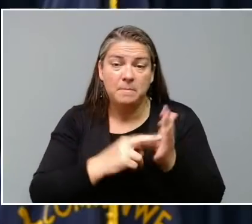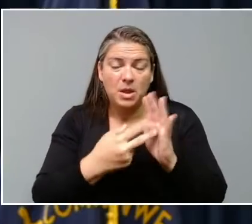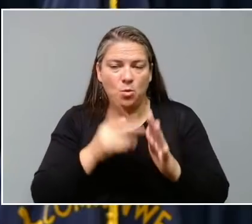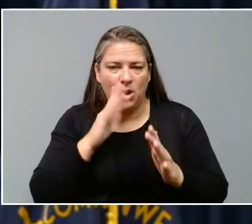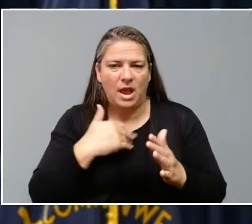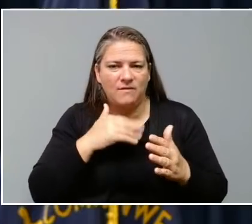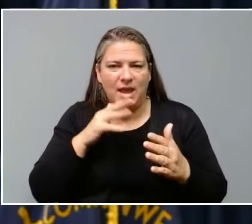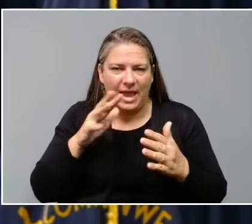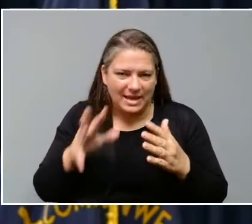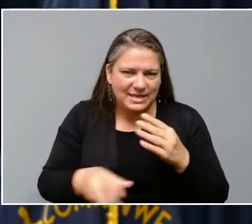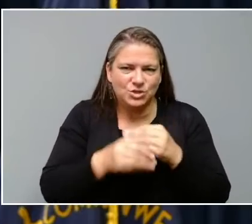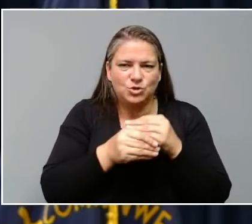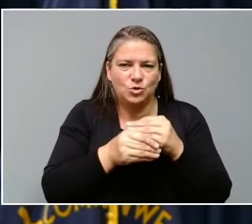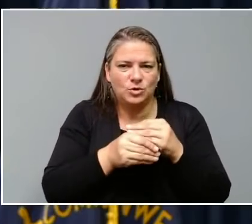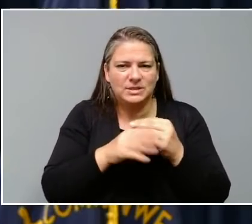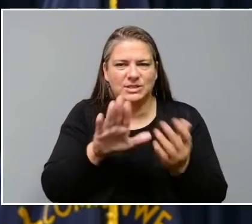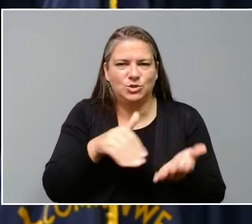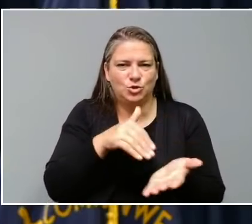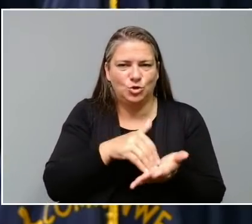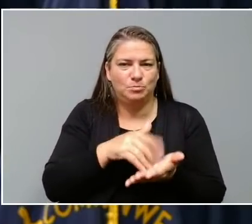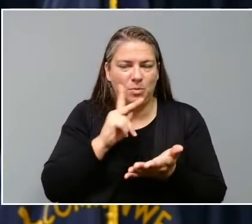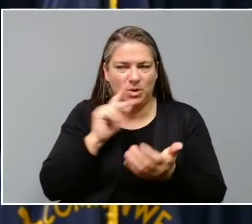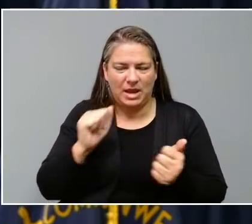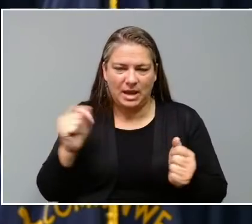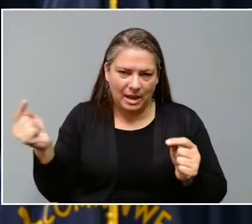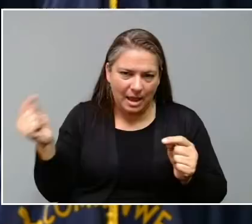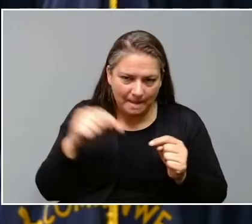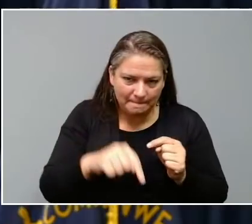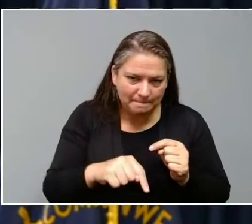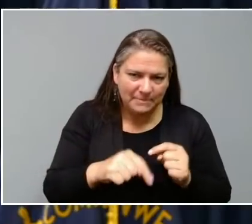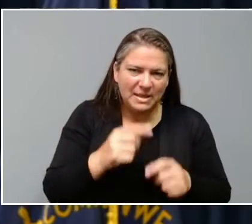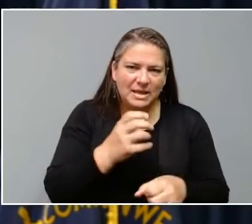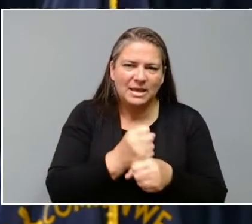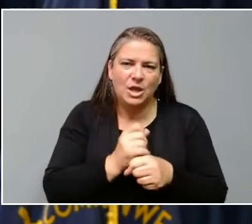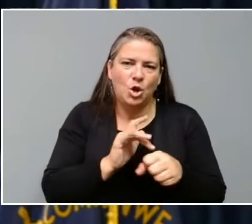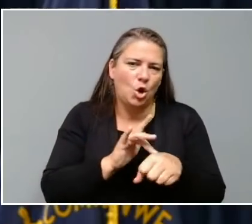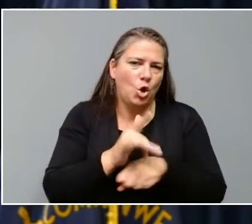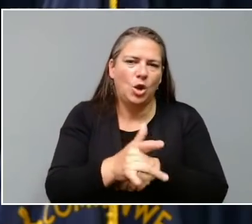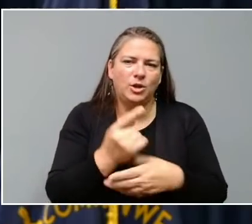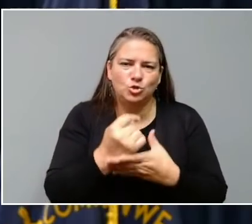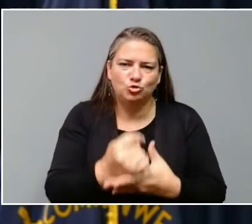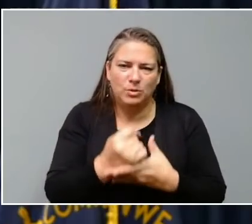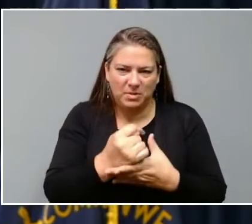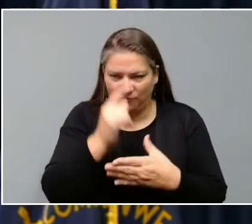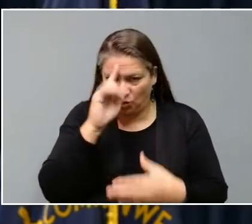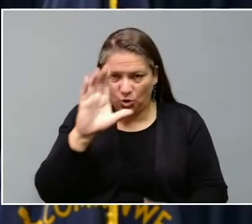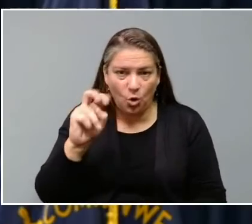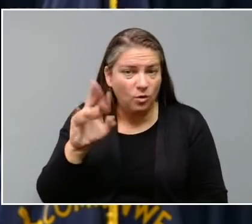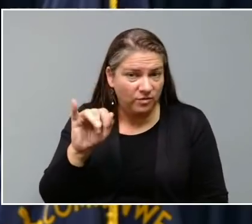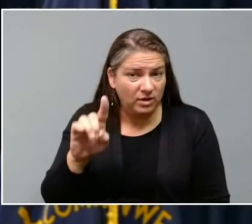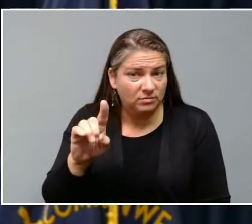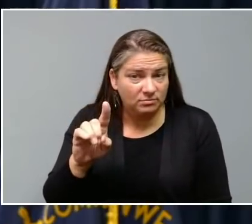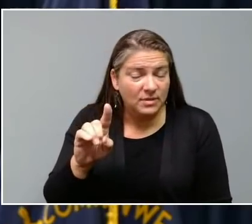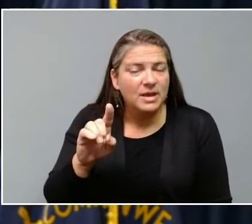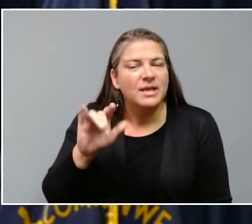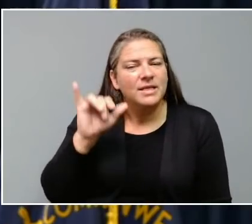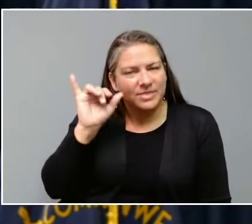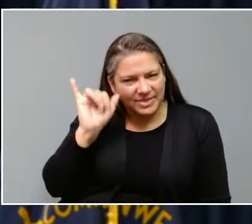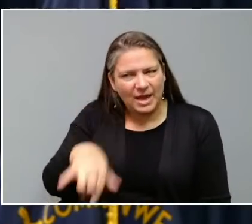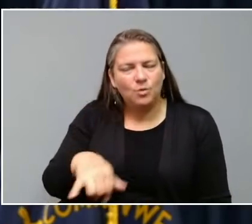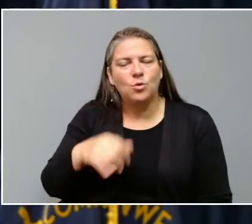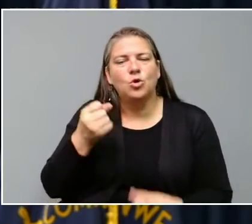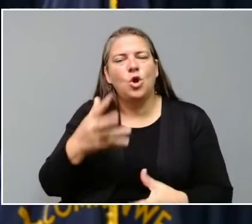centrally located, where people can come in and get that early form of treatment. Again, that ought to free up more staff